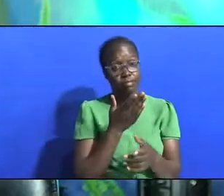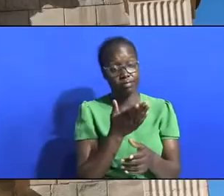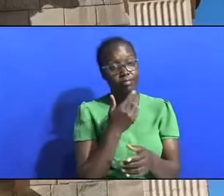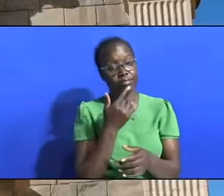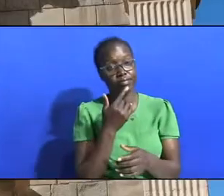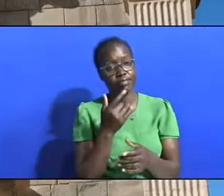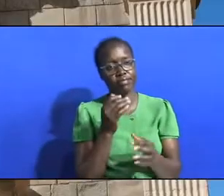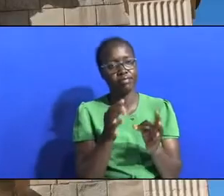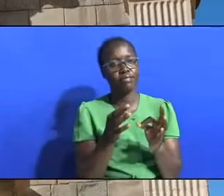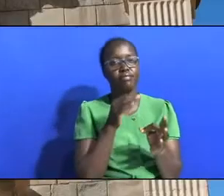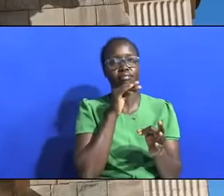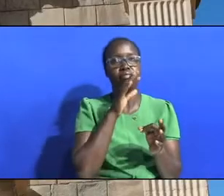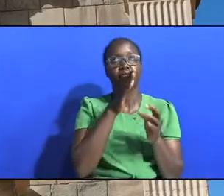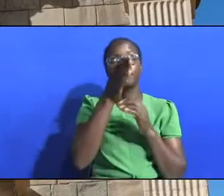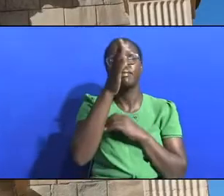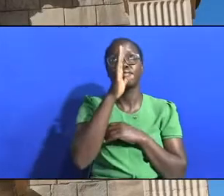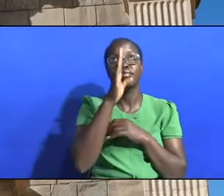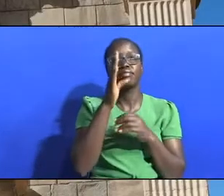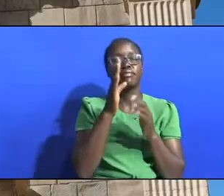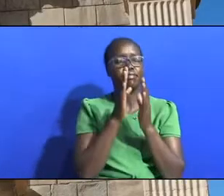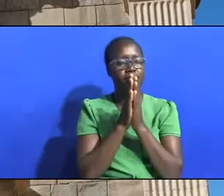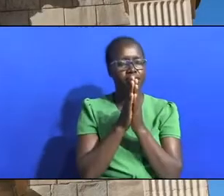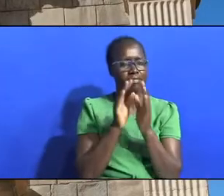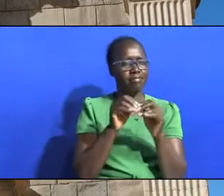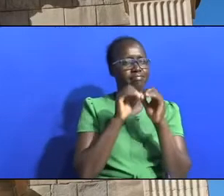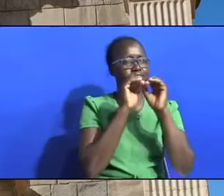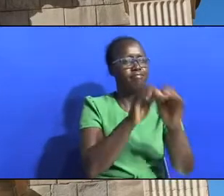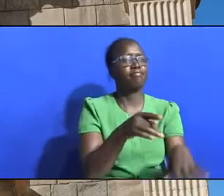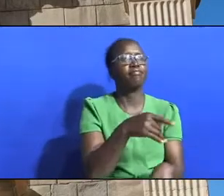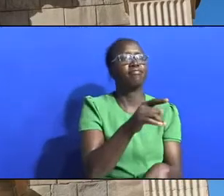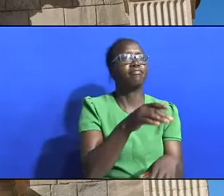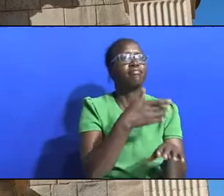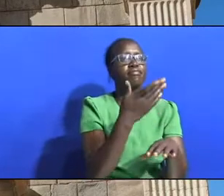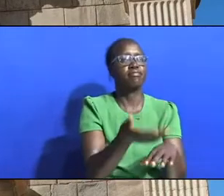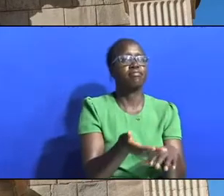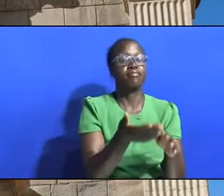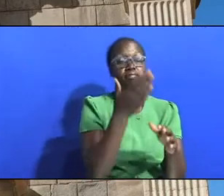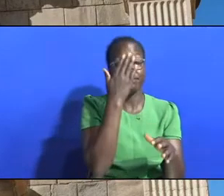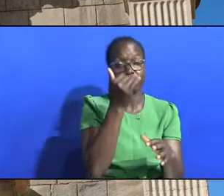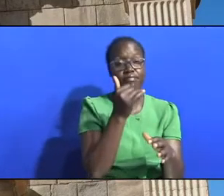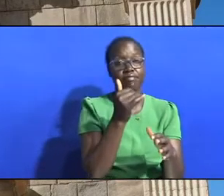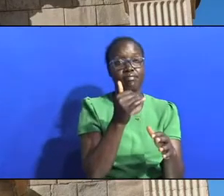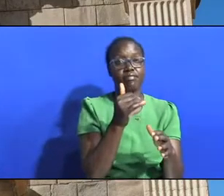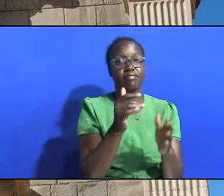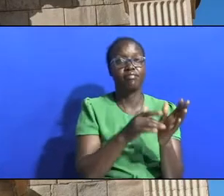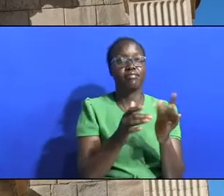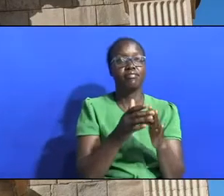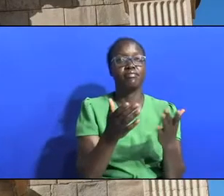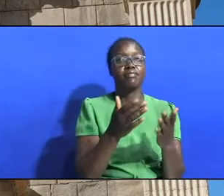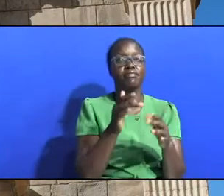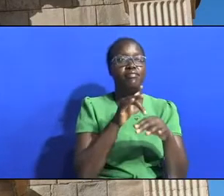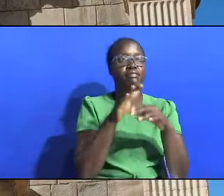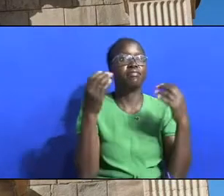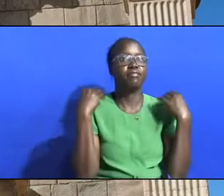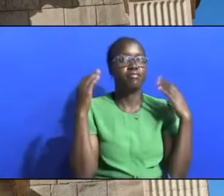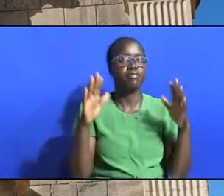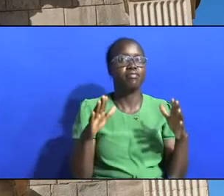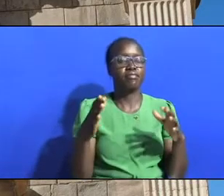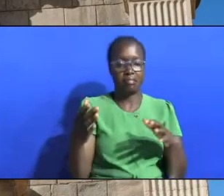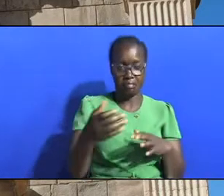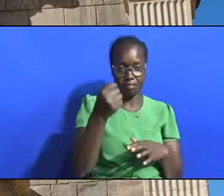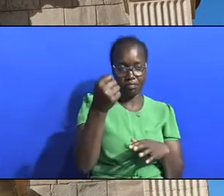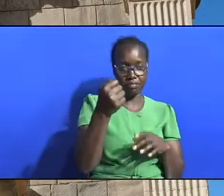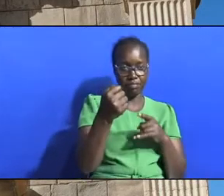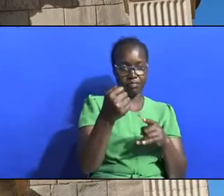him, if you're the Son of God, throw yourself down, because the Bible says that he's going to send his angels to hold